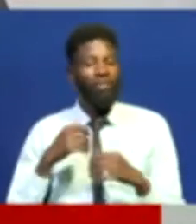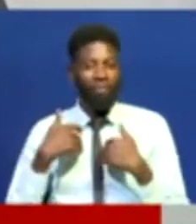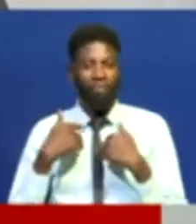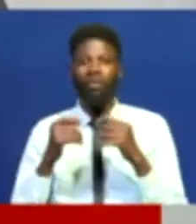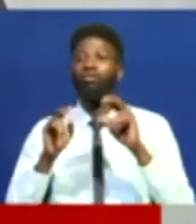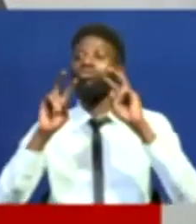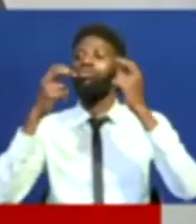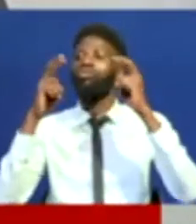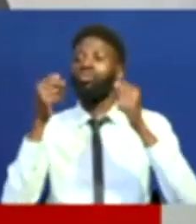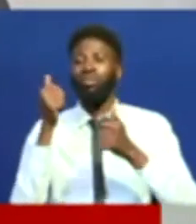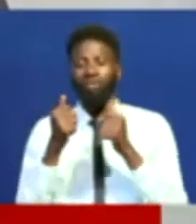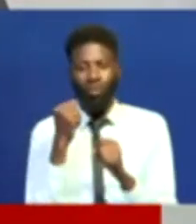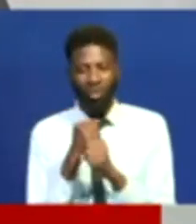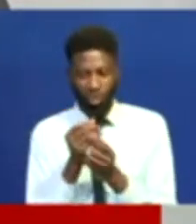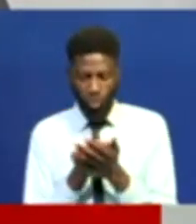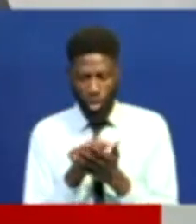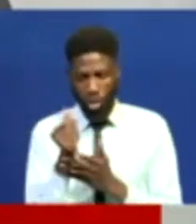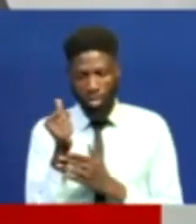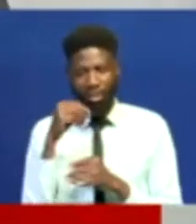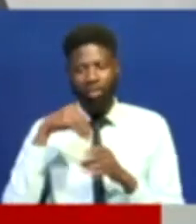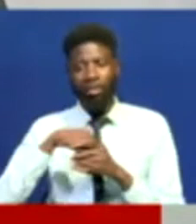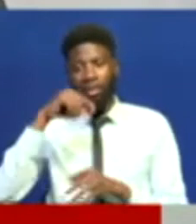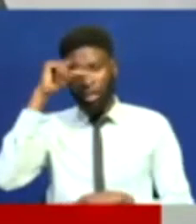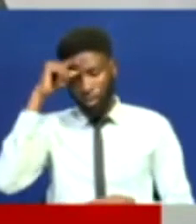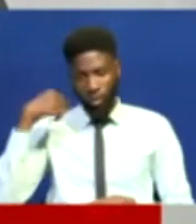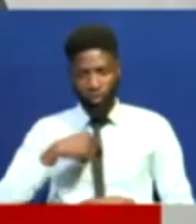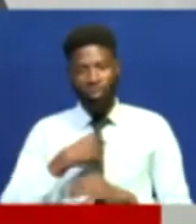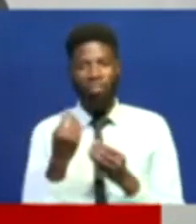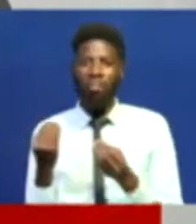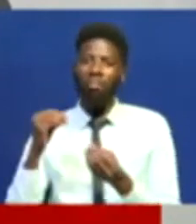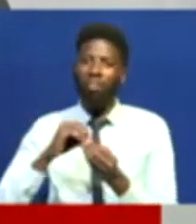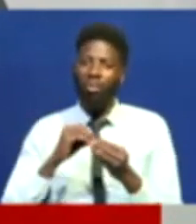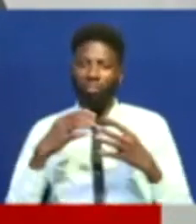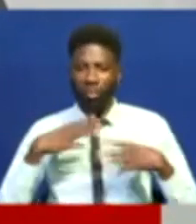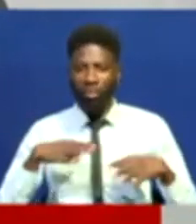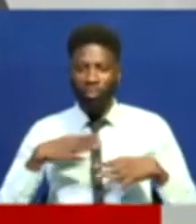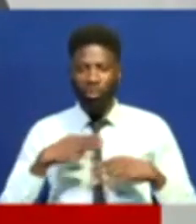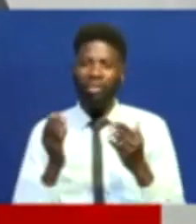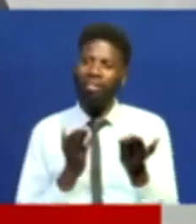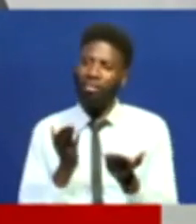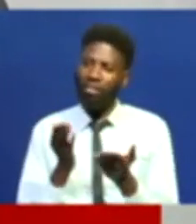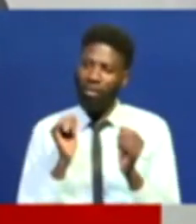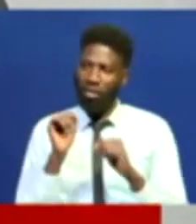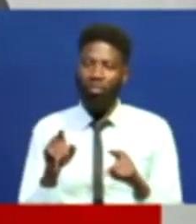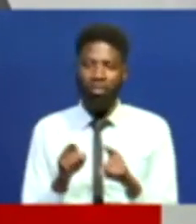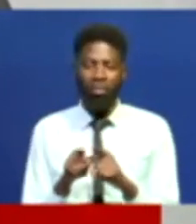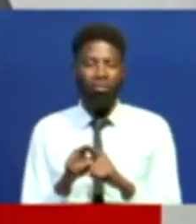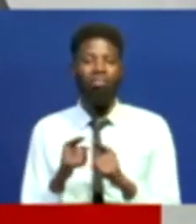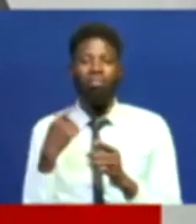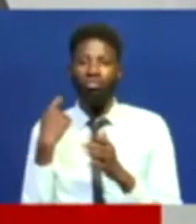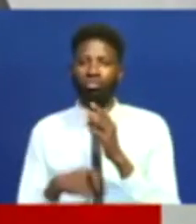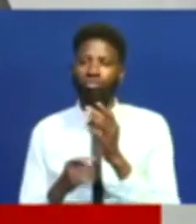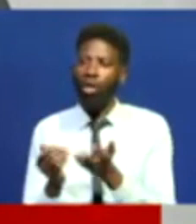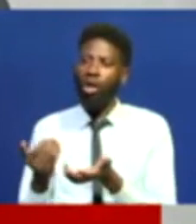of efficiency within government, we are now able to serve more people mm-hmm. and we are also increasing the revenue collection. So,